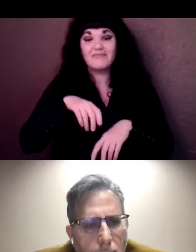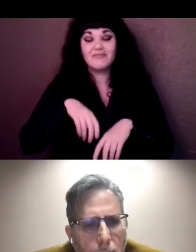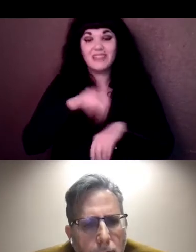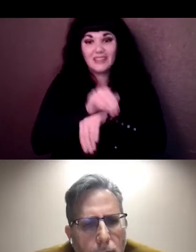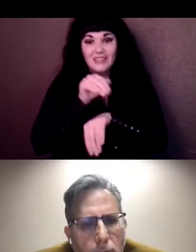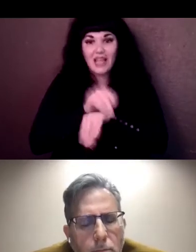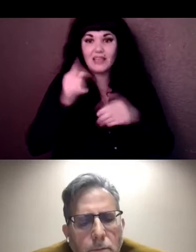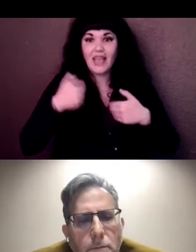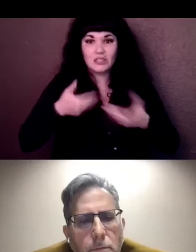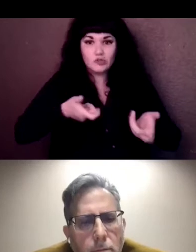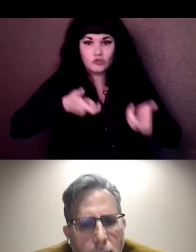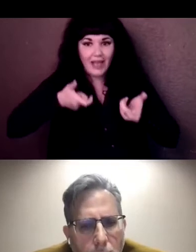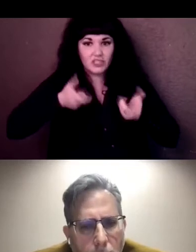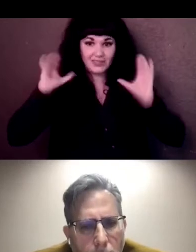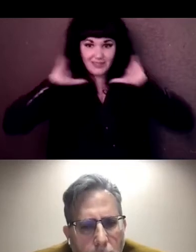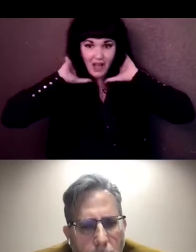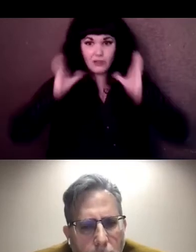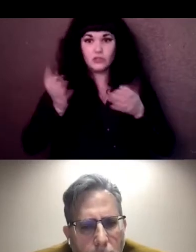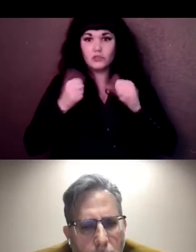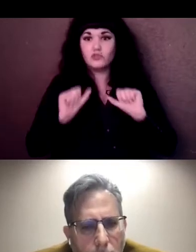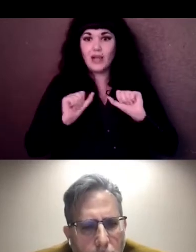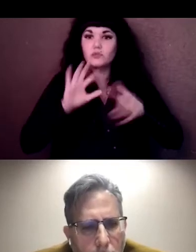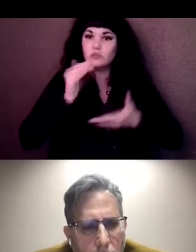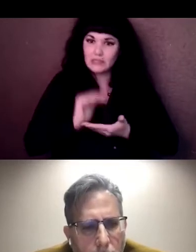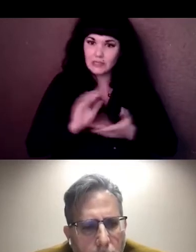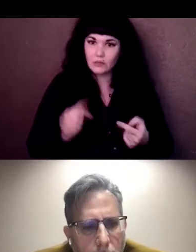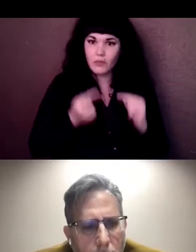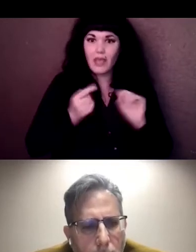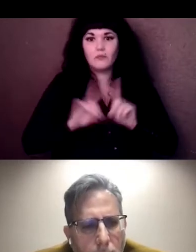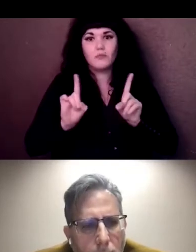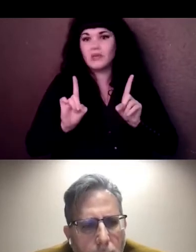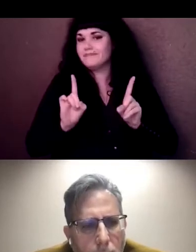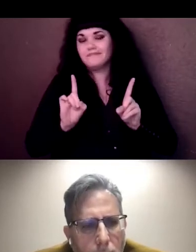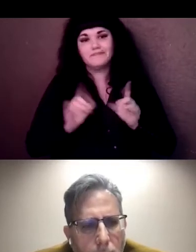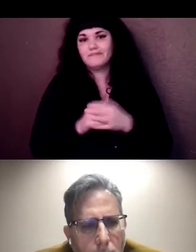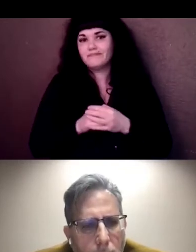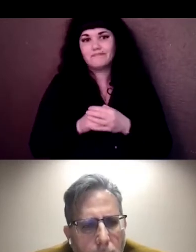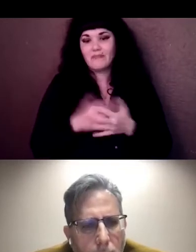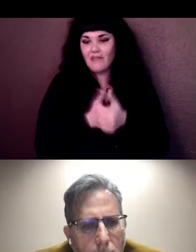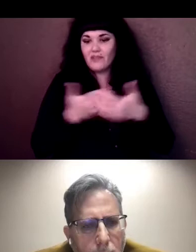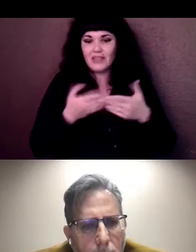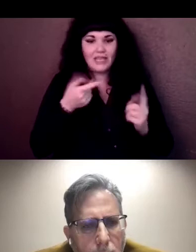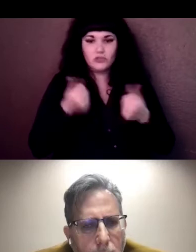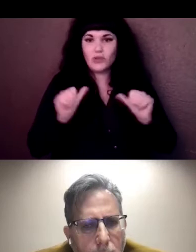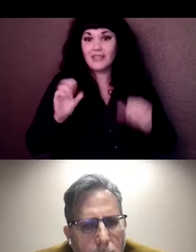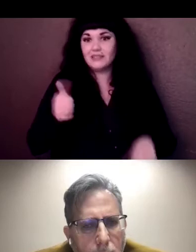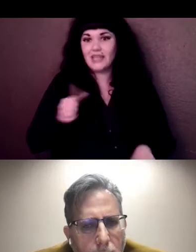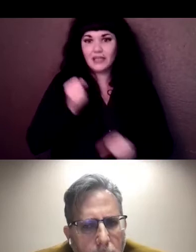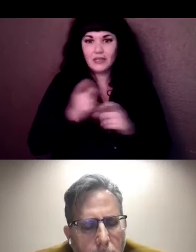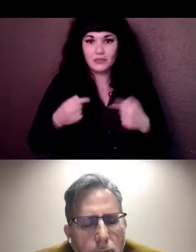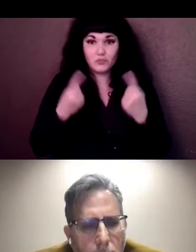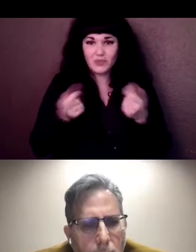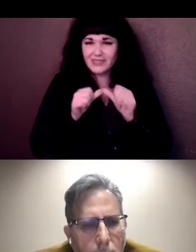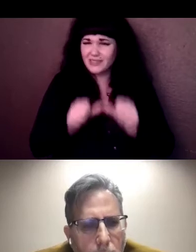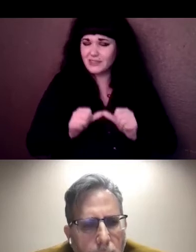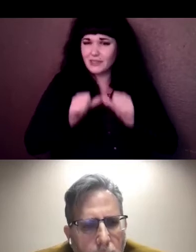pressure and the pain. But essentially, despite all these things he's tried over these past 10 years, he still continues to be in